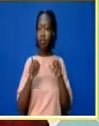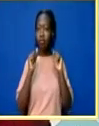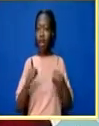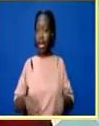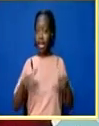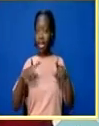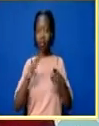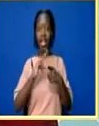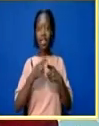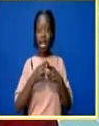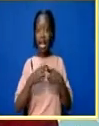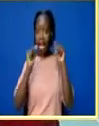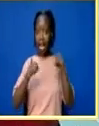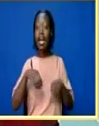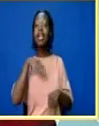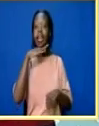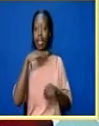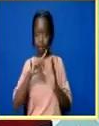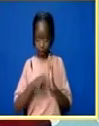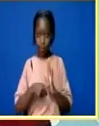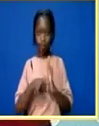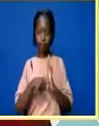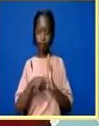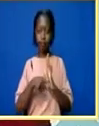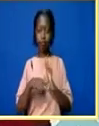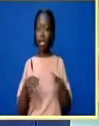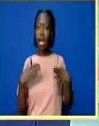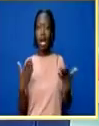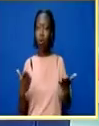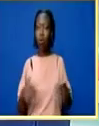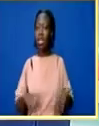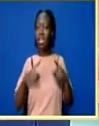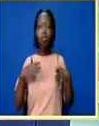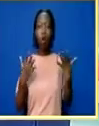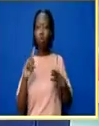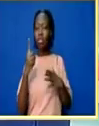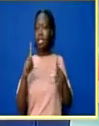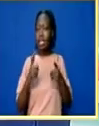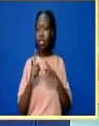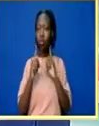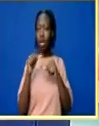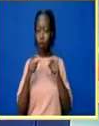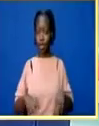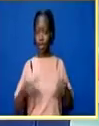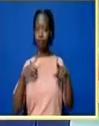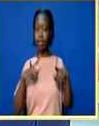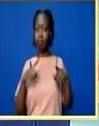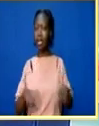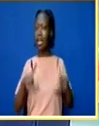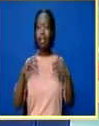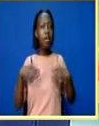die? Yes. And anything that decay. Lives can die. How is it that it lives? First of all, let's begin with living. How does it? How does it